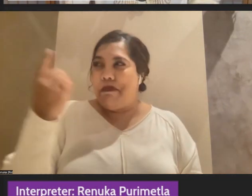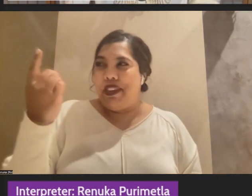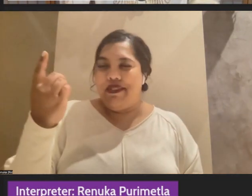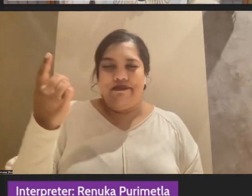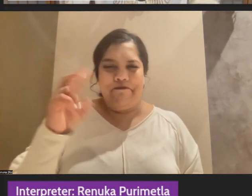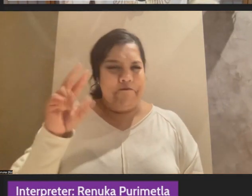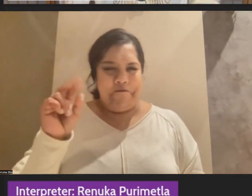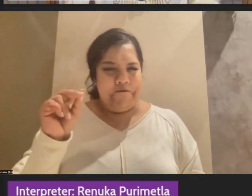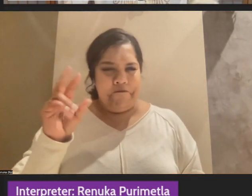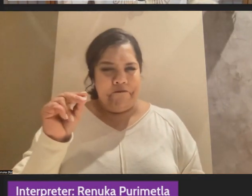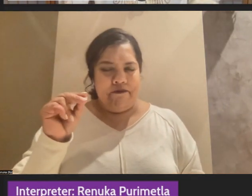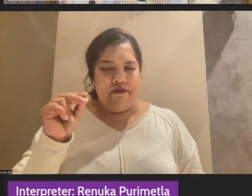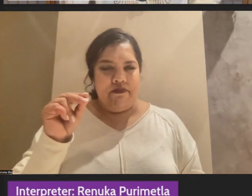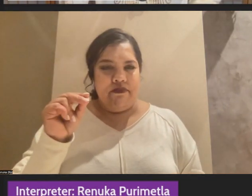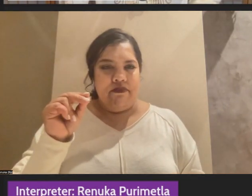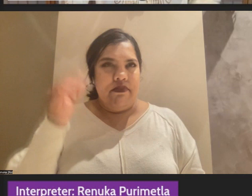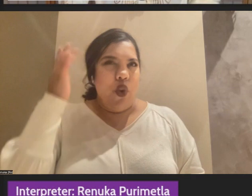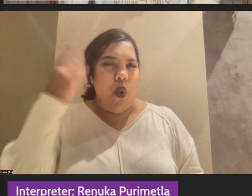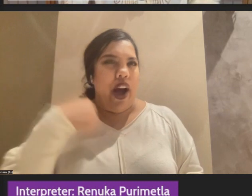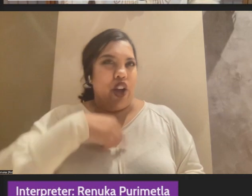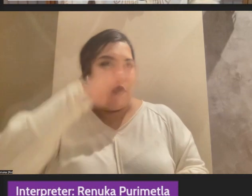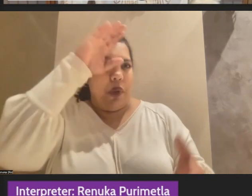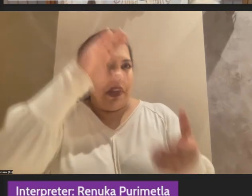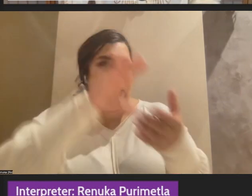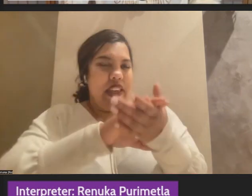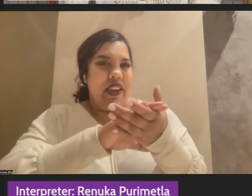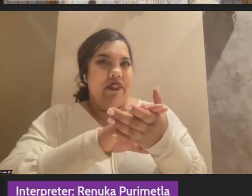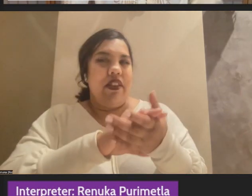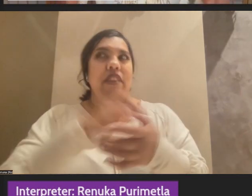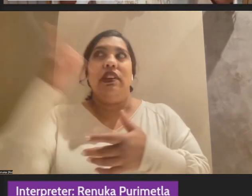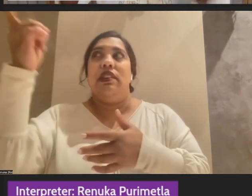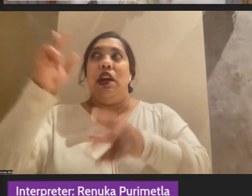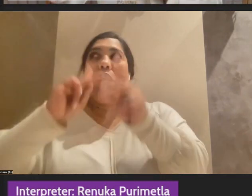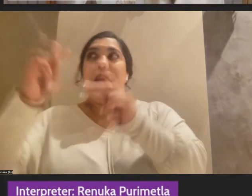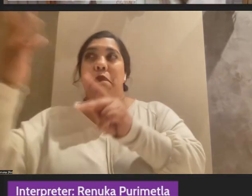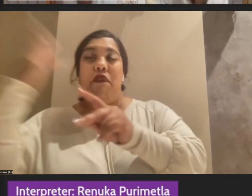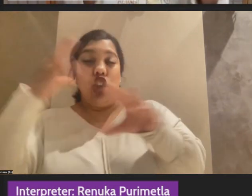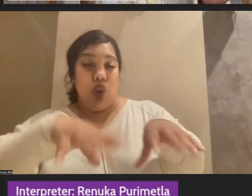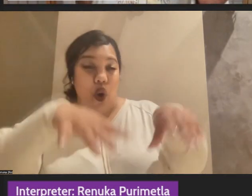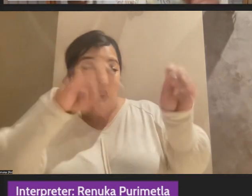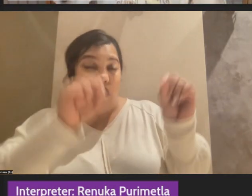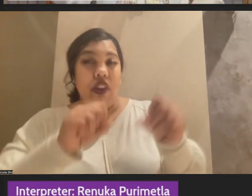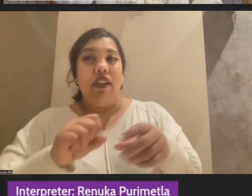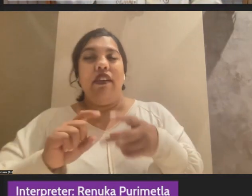Colonization, cognitive imperialism. Because for as long as it can